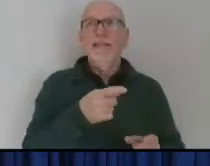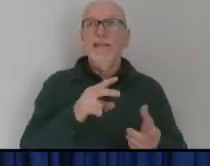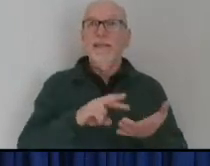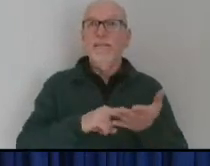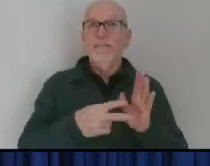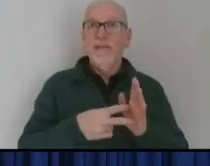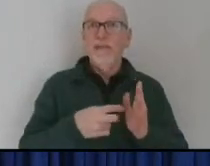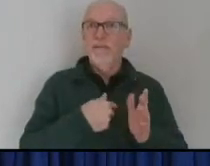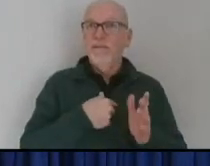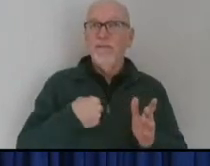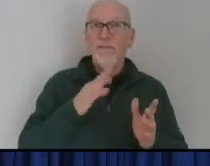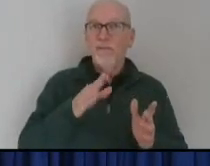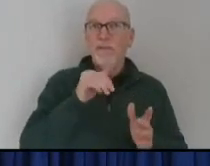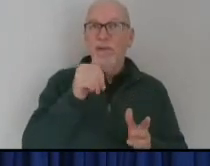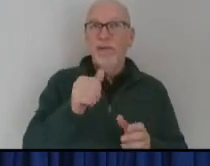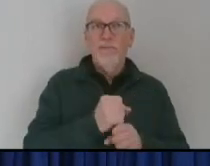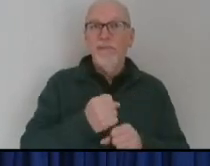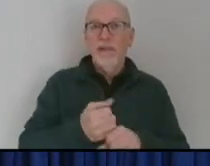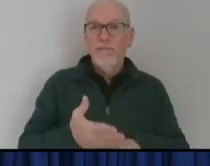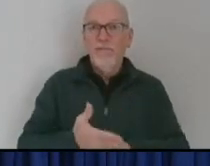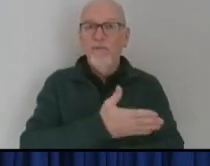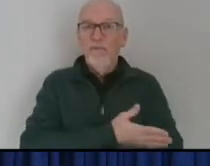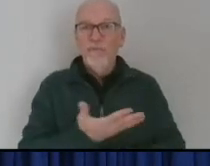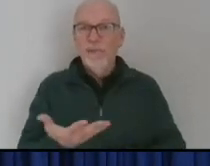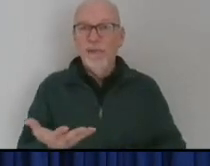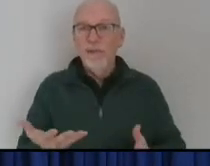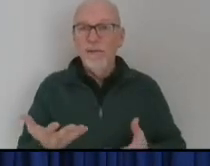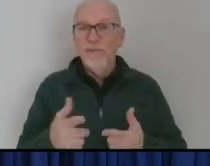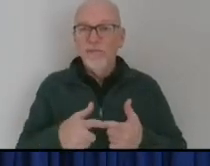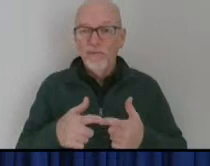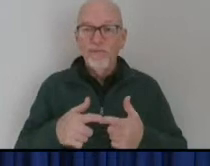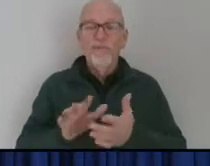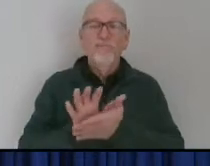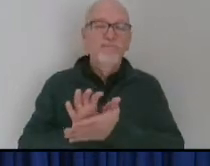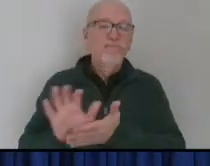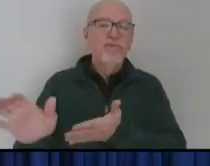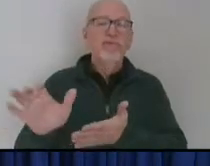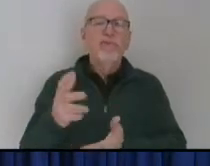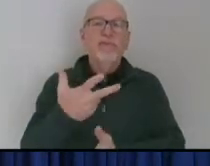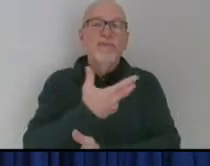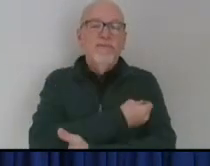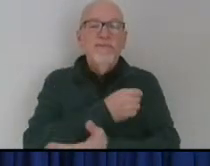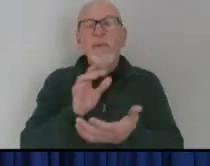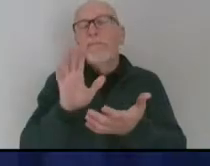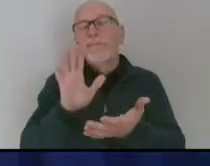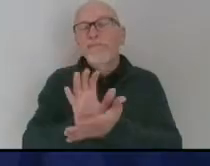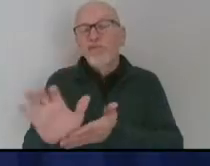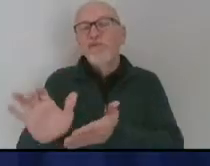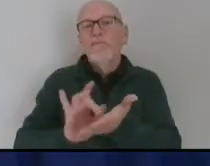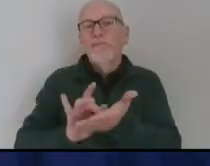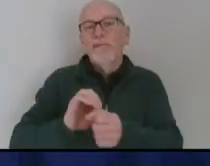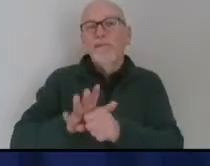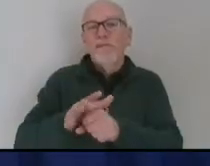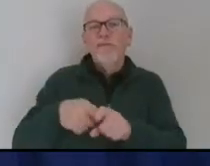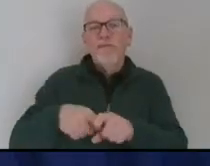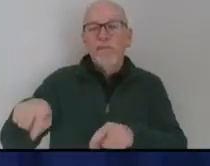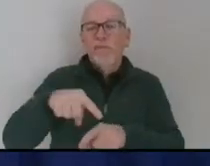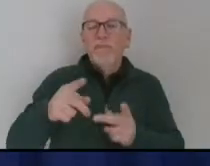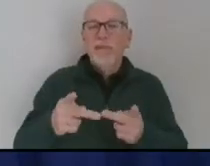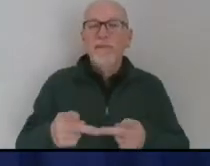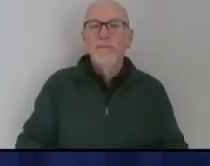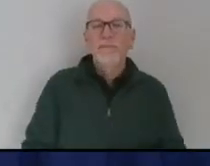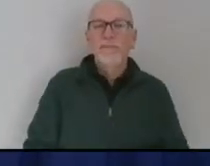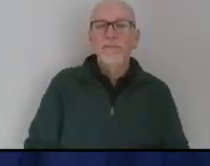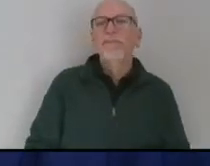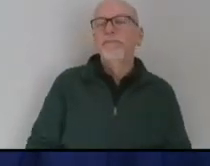not necessarily going to make great progress in pushing the virus out of some of these really vulnerable places? It's a great question, Steve, and I want to